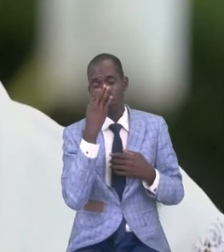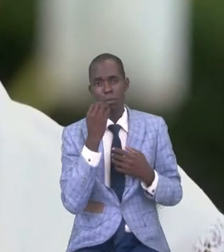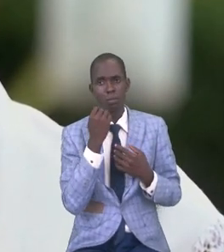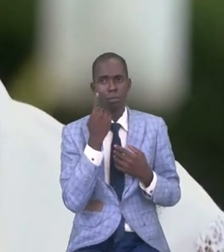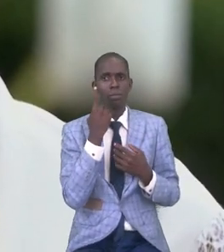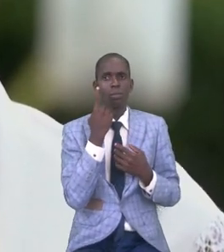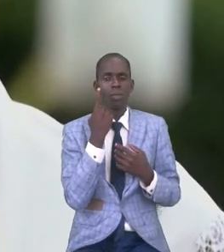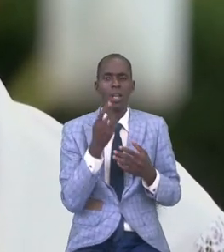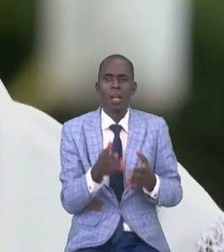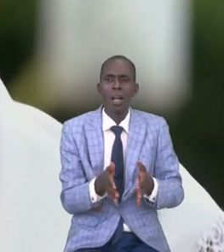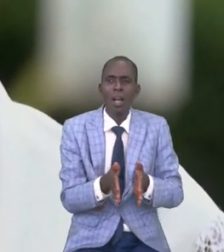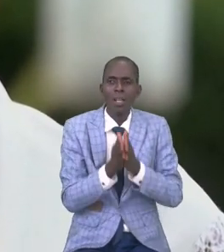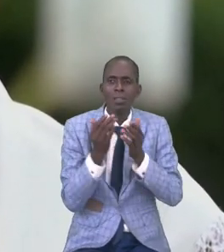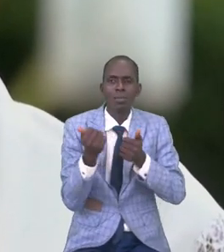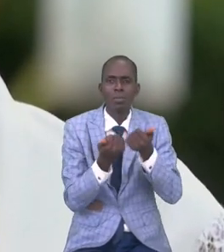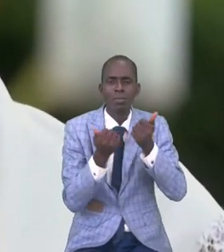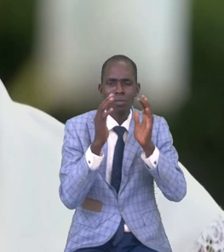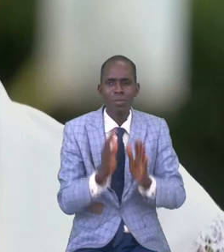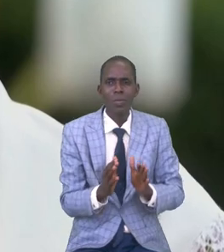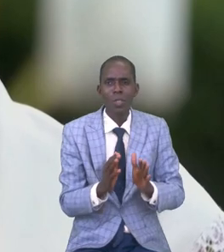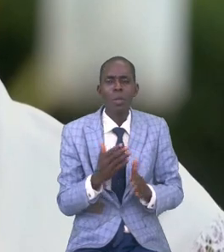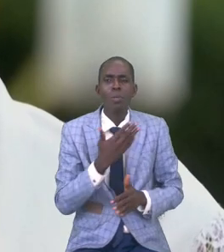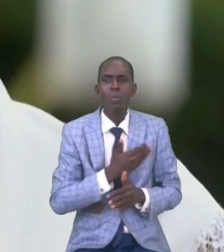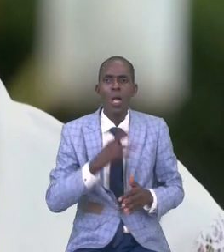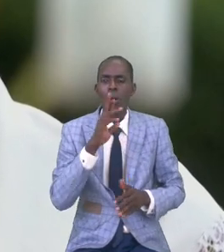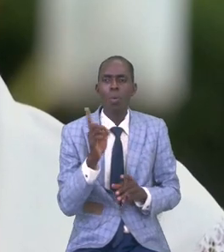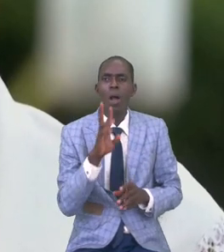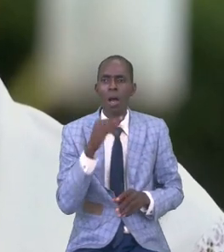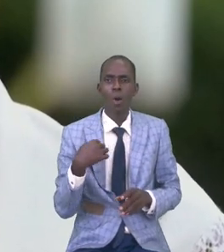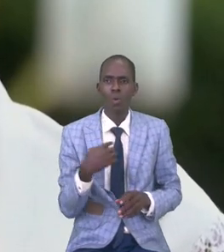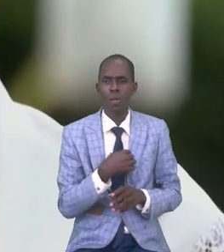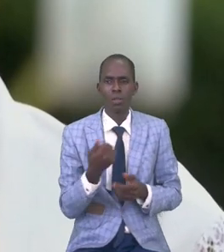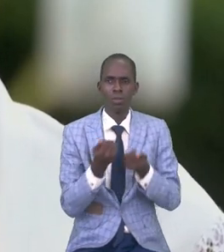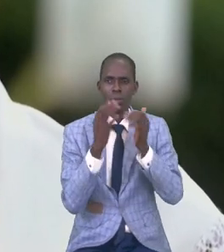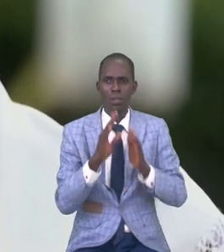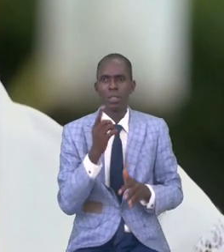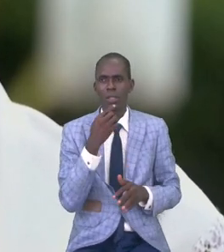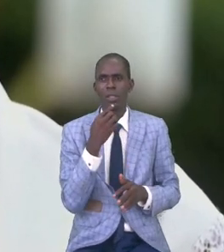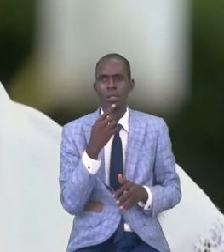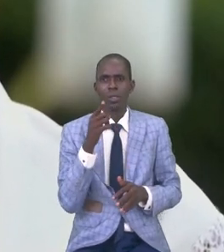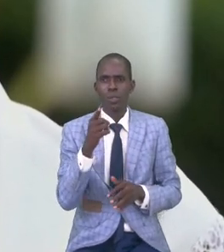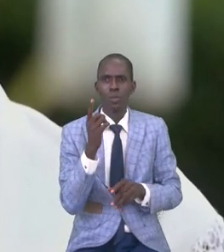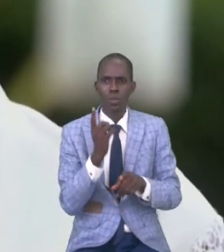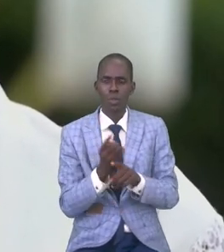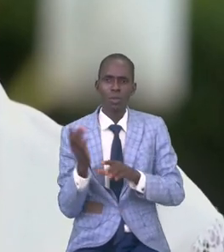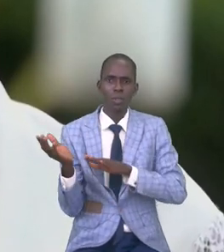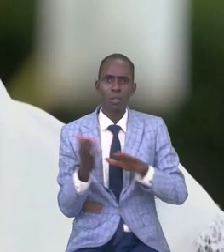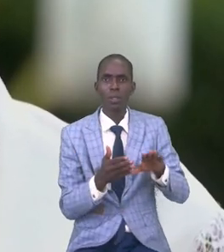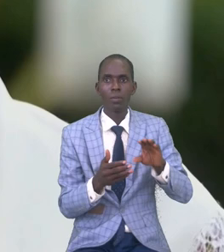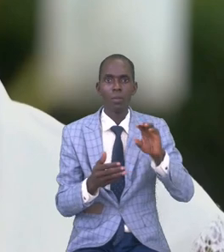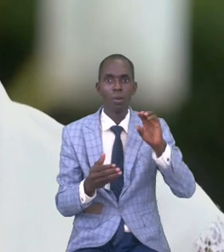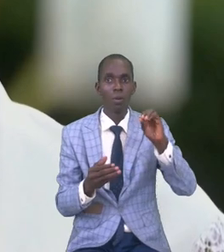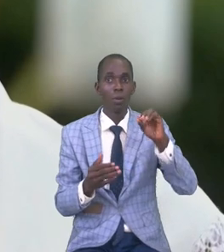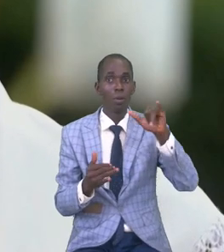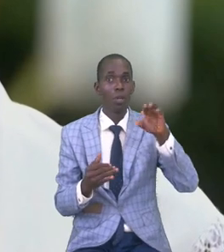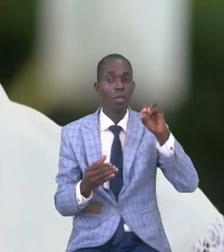asked the driver, "Please, where are we now?" And then the driver now said, "You just left Oyo State."